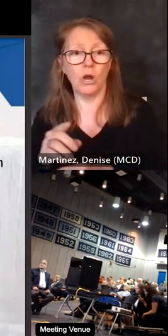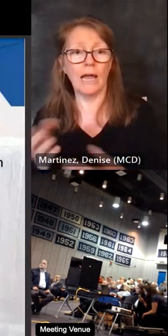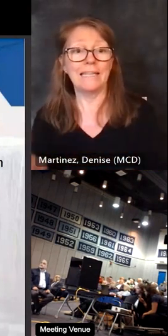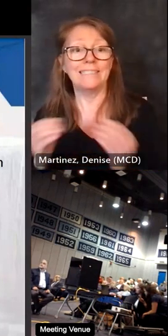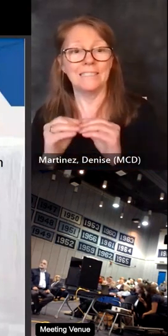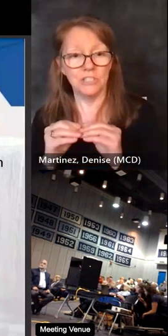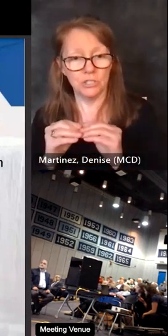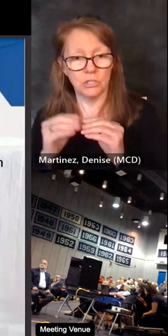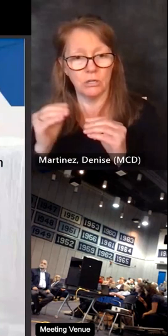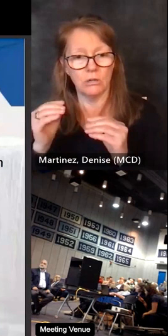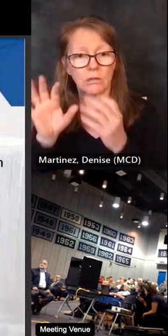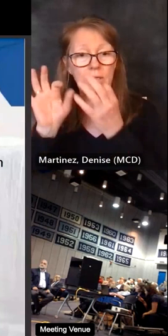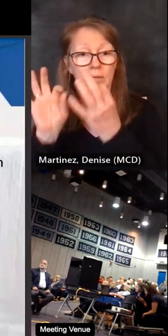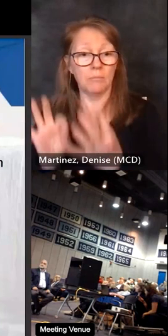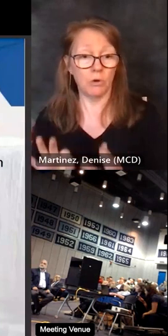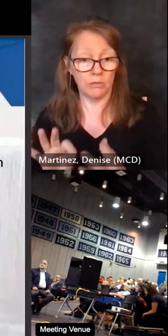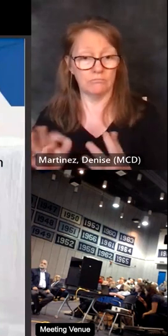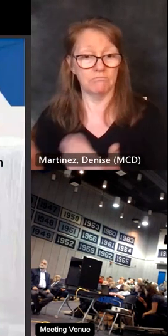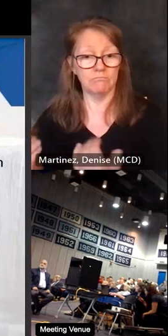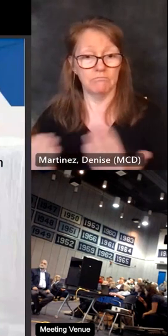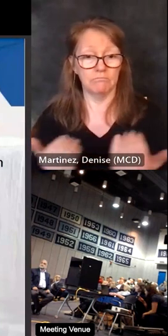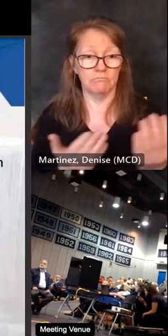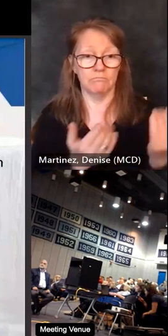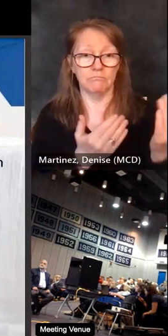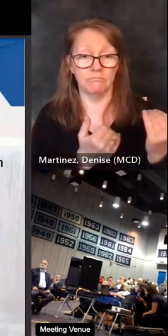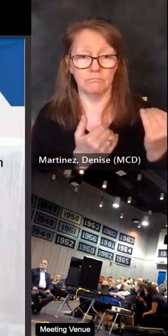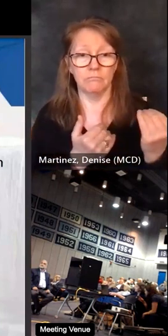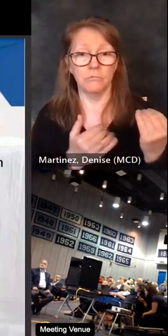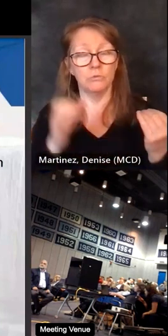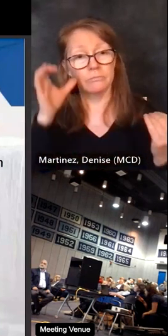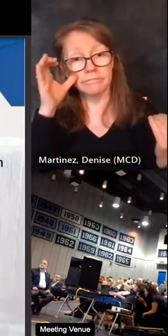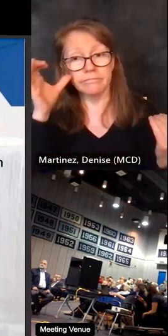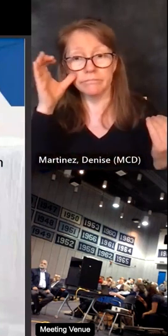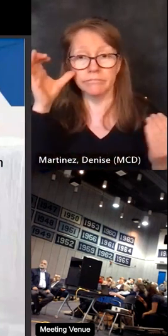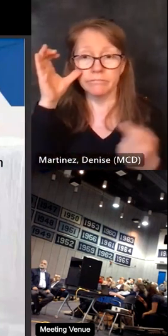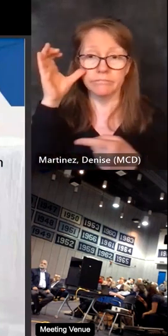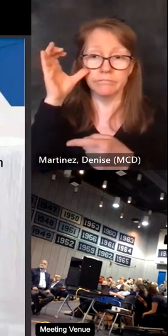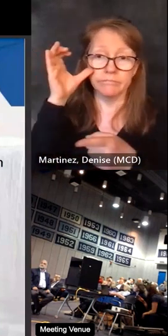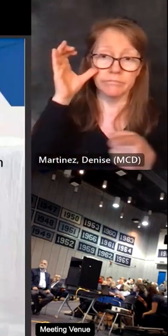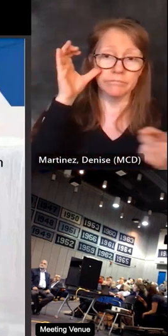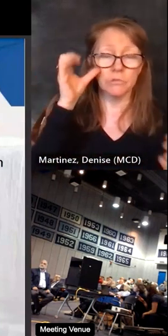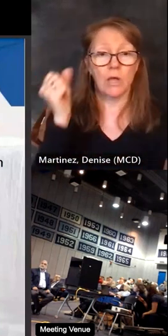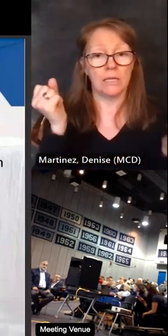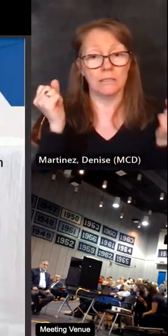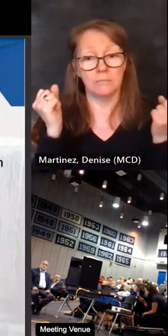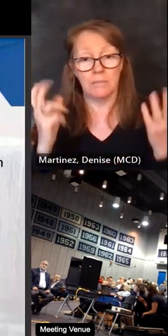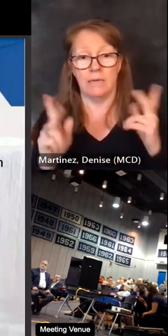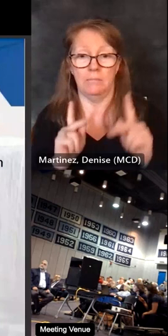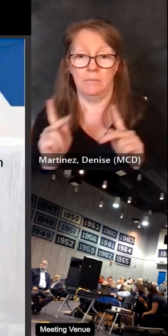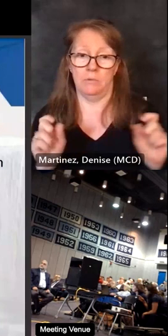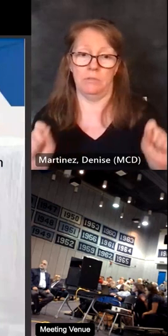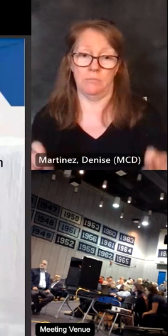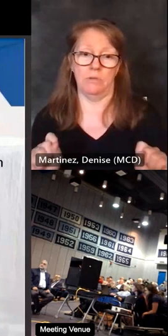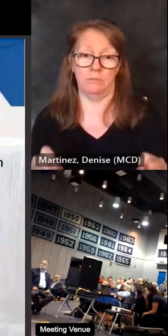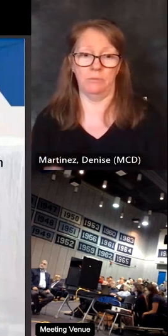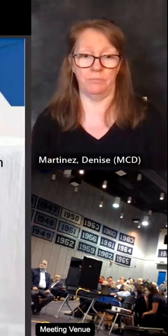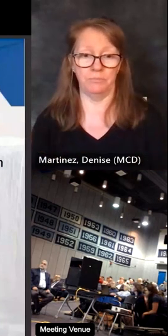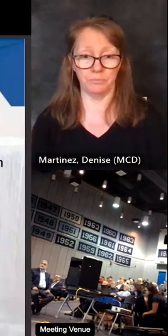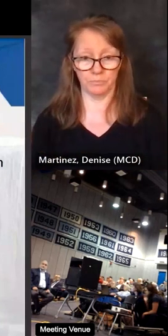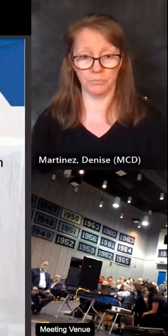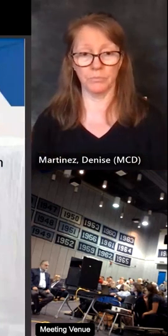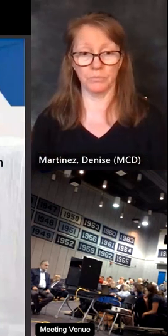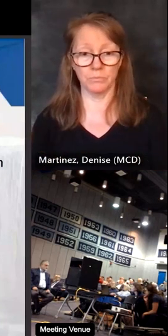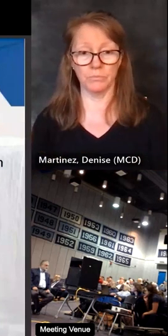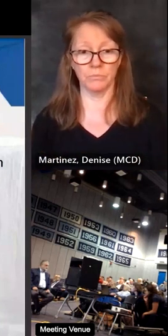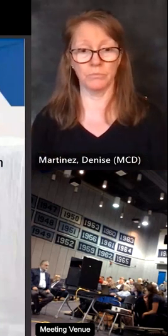input, as there were many interested community groups interested in this project. And so we had the opportunity